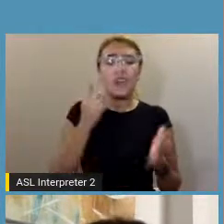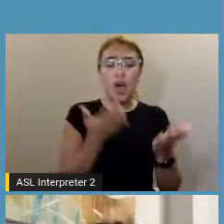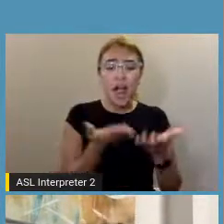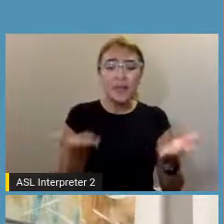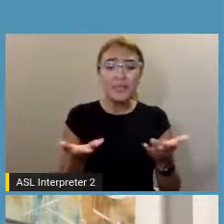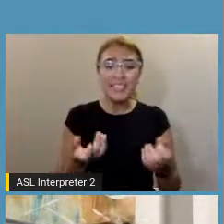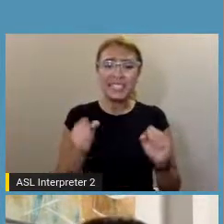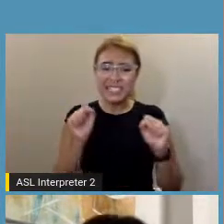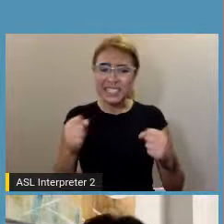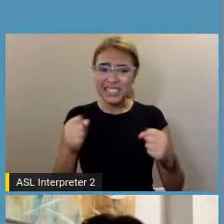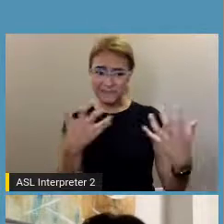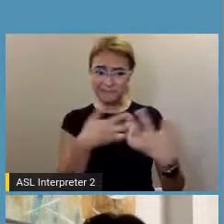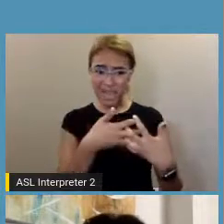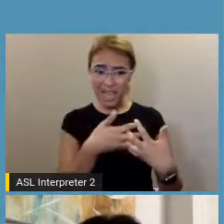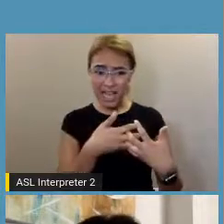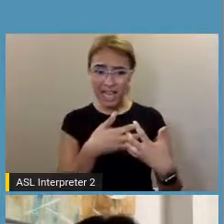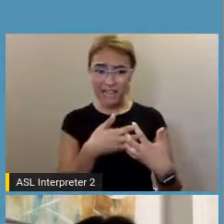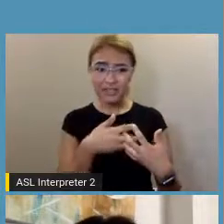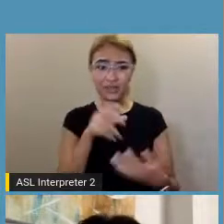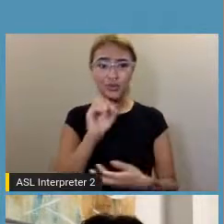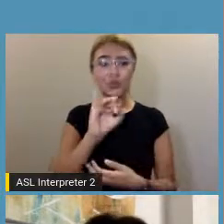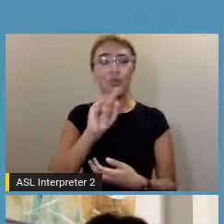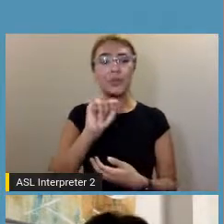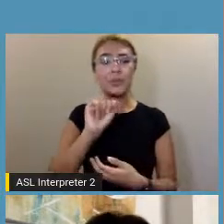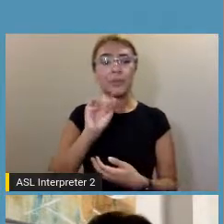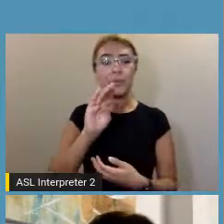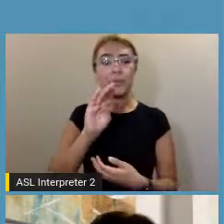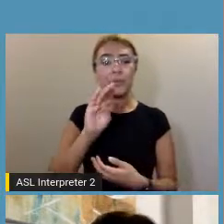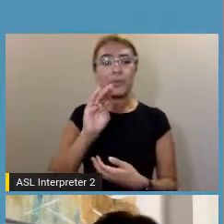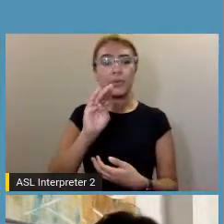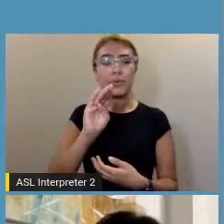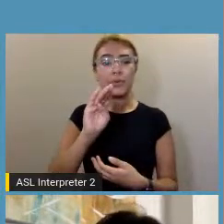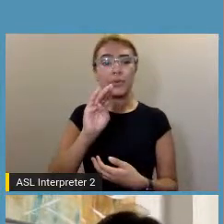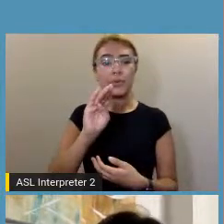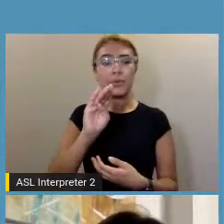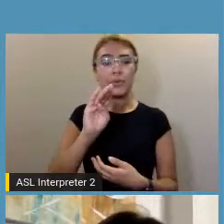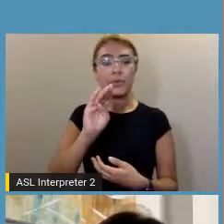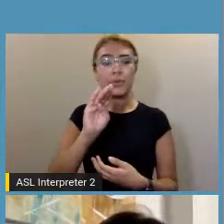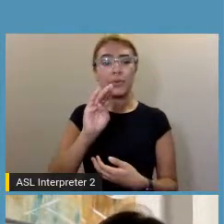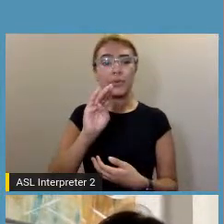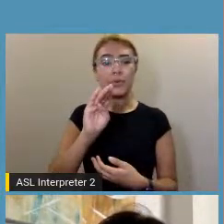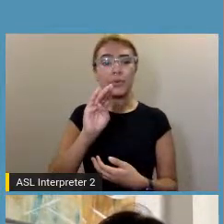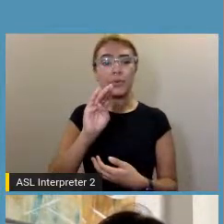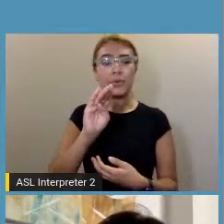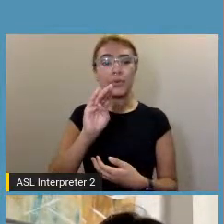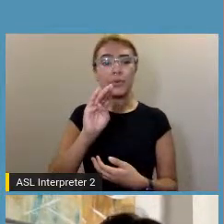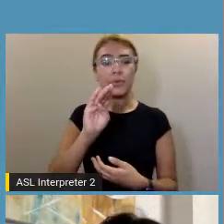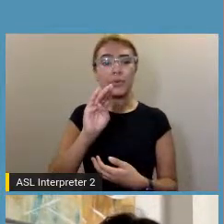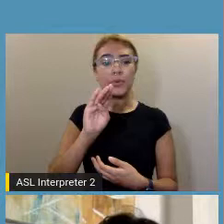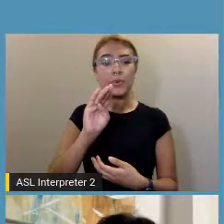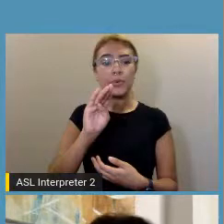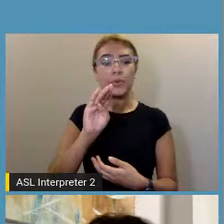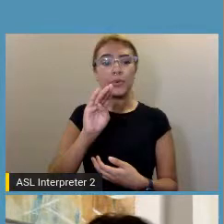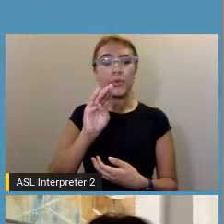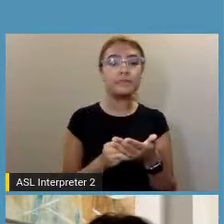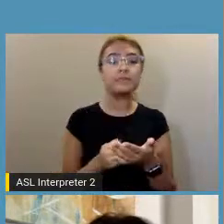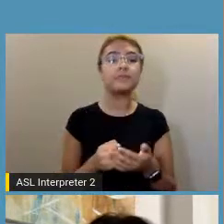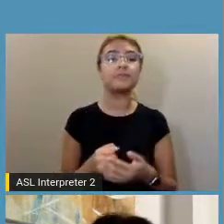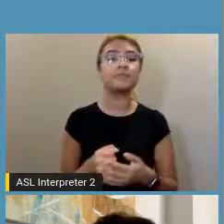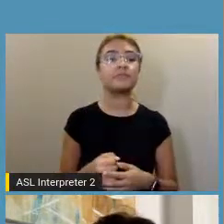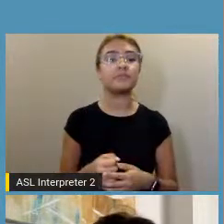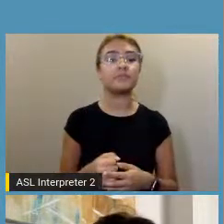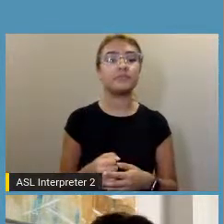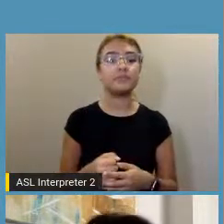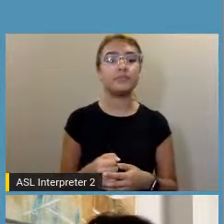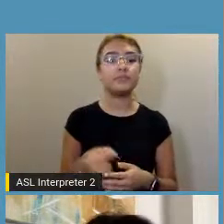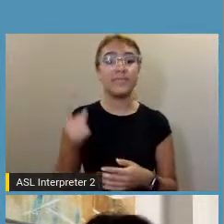see here is an exhibition I planned called Poppy.museum for online artist Poppy. And